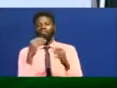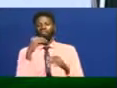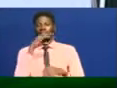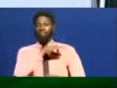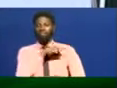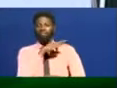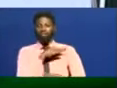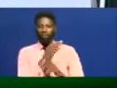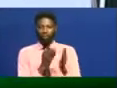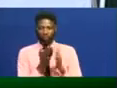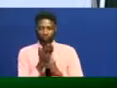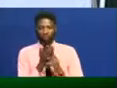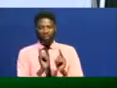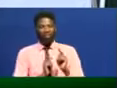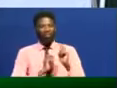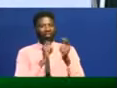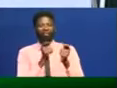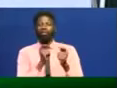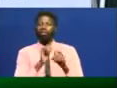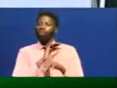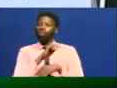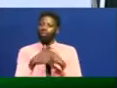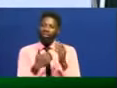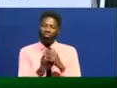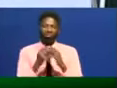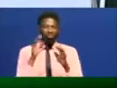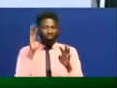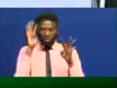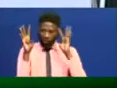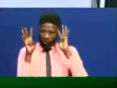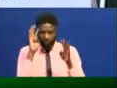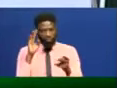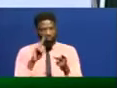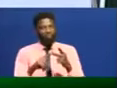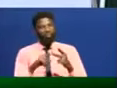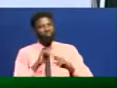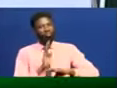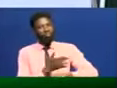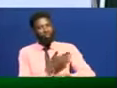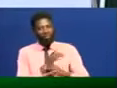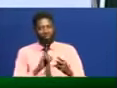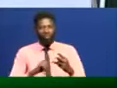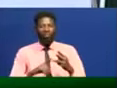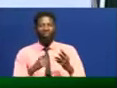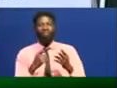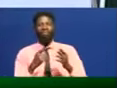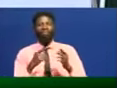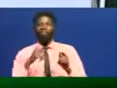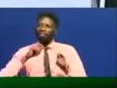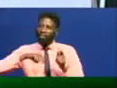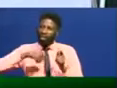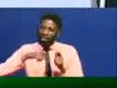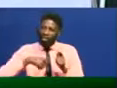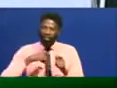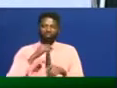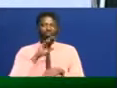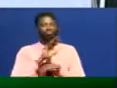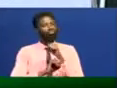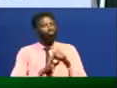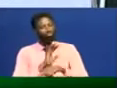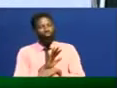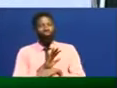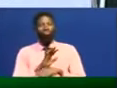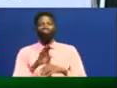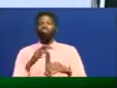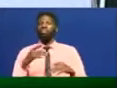disciplines, talents in creatives, in music, in film, in theater,